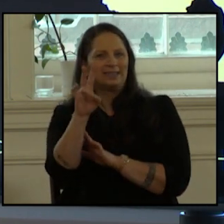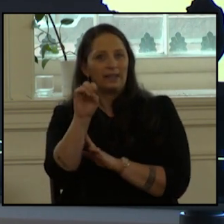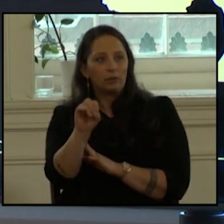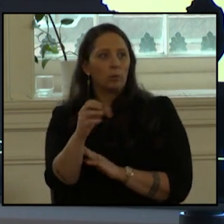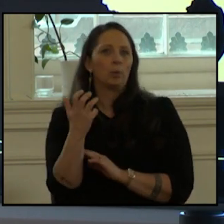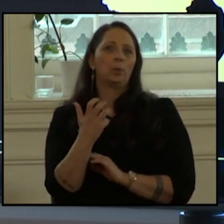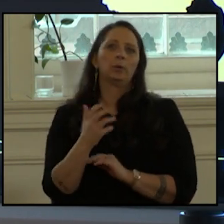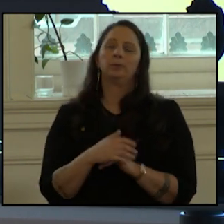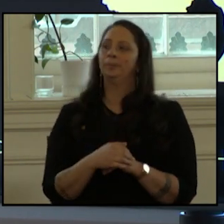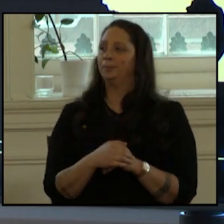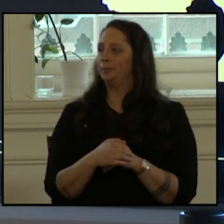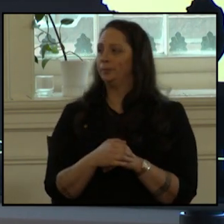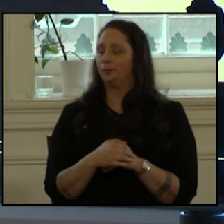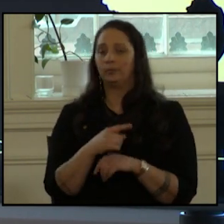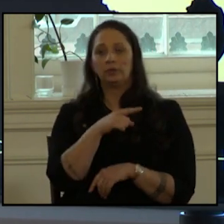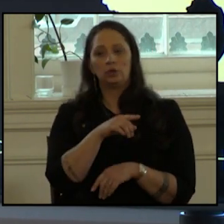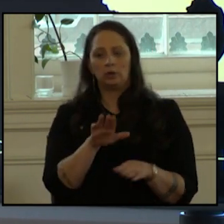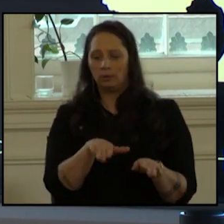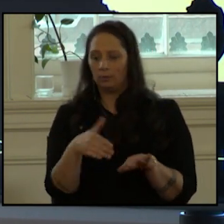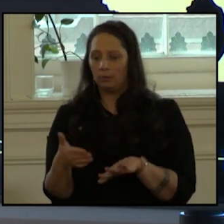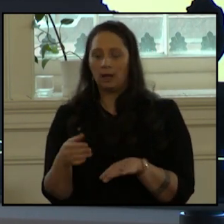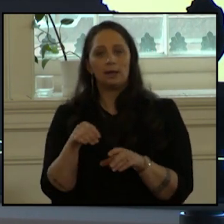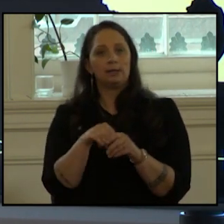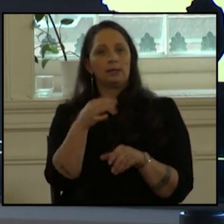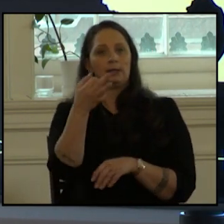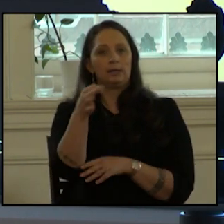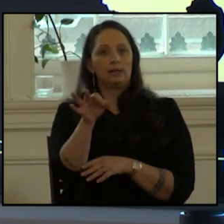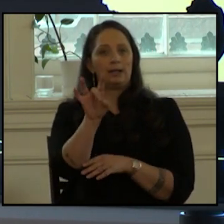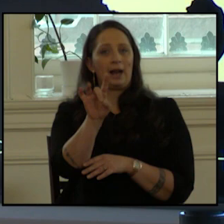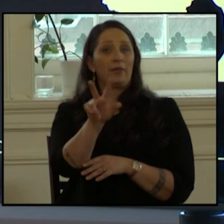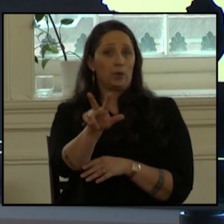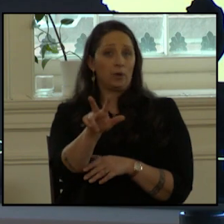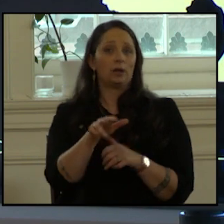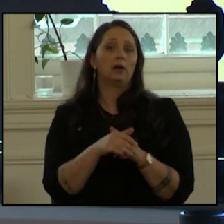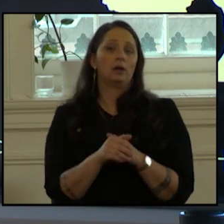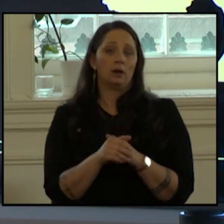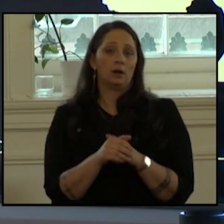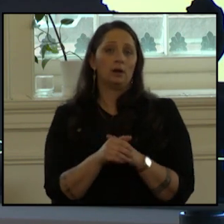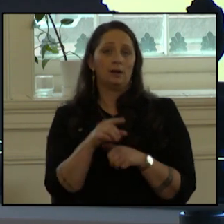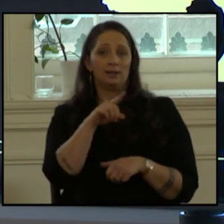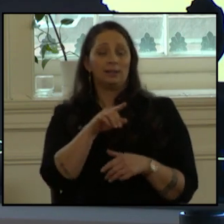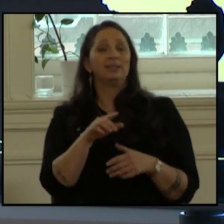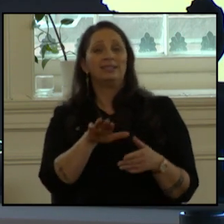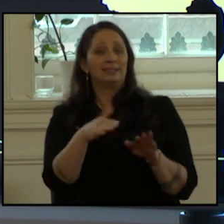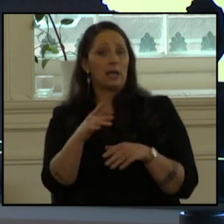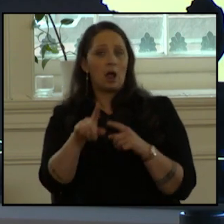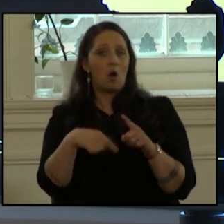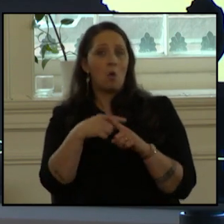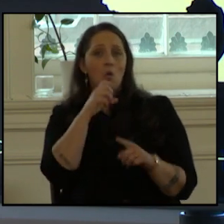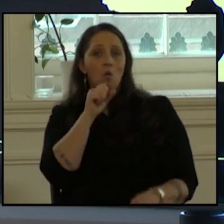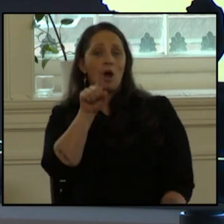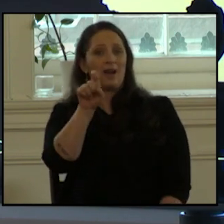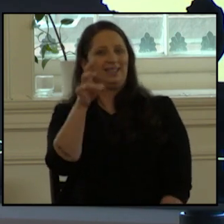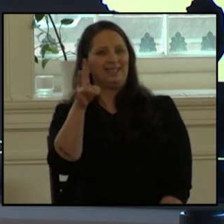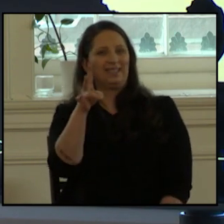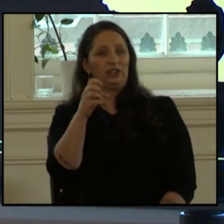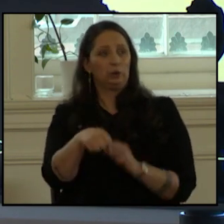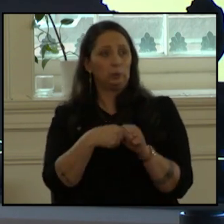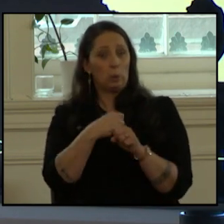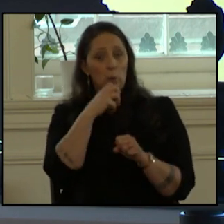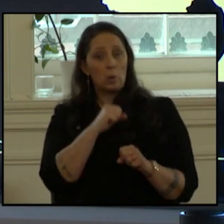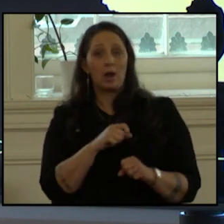right? And she passed in 1983, making her 117 years old. And not only was